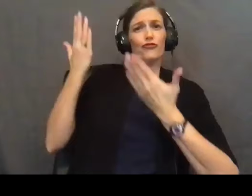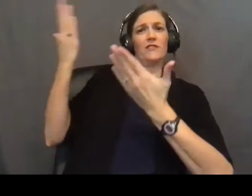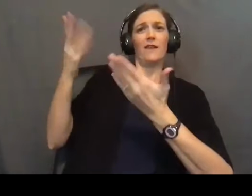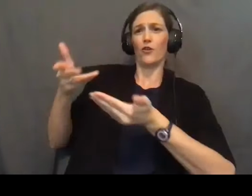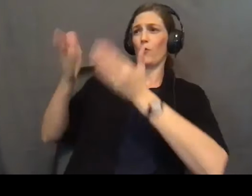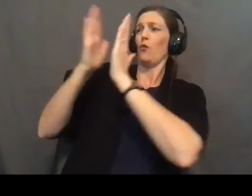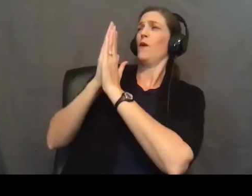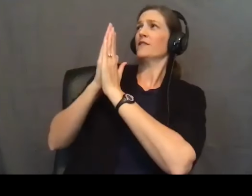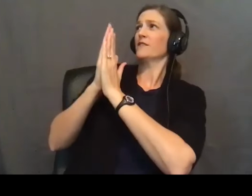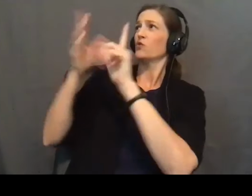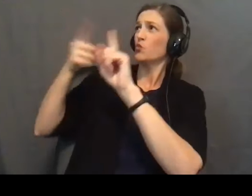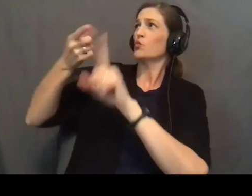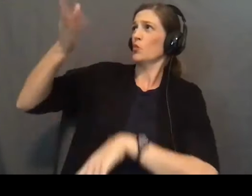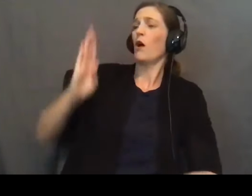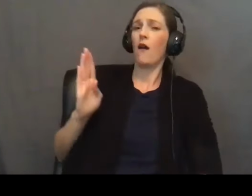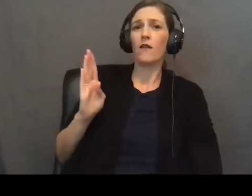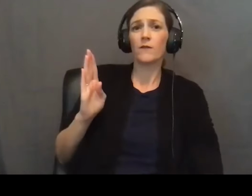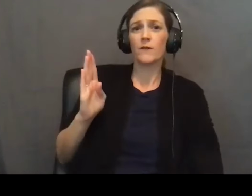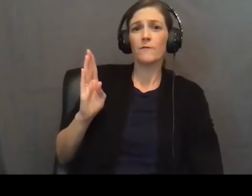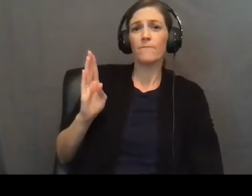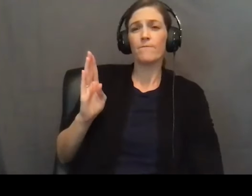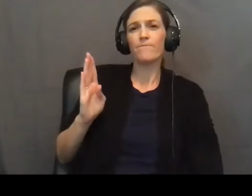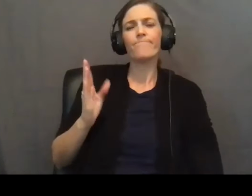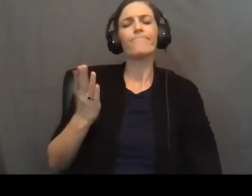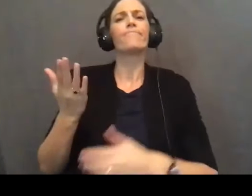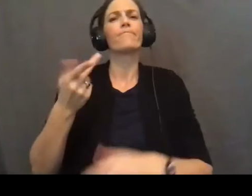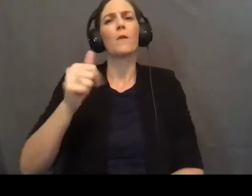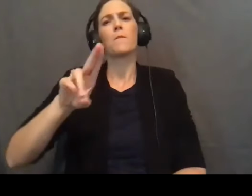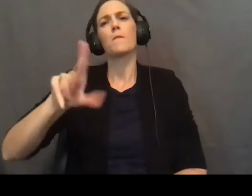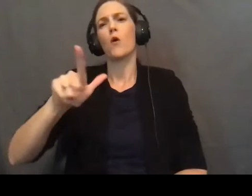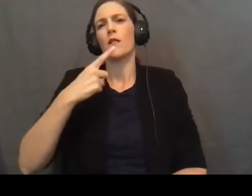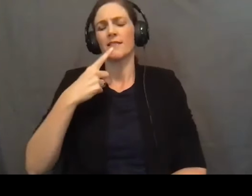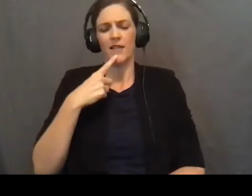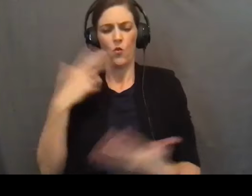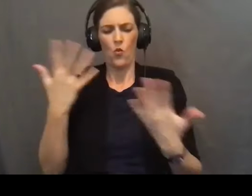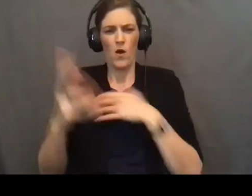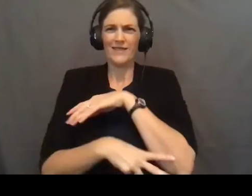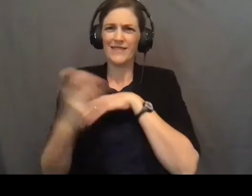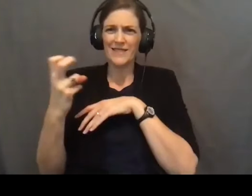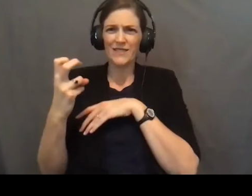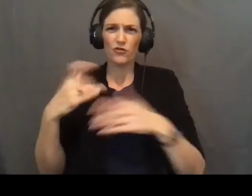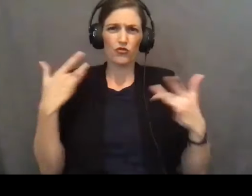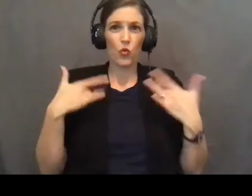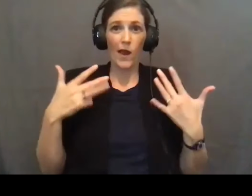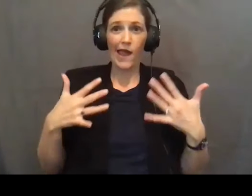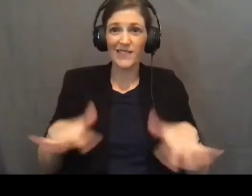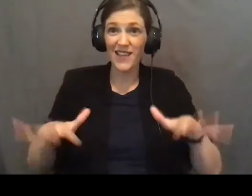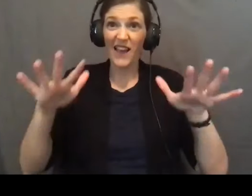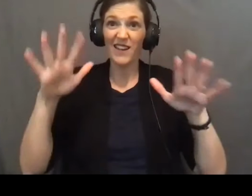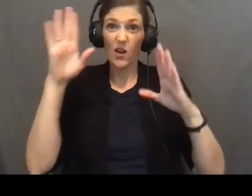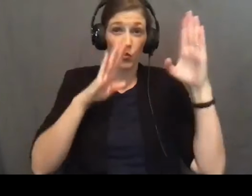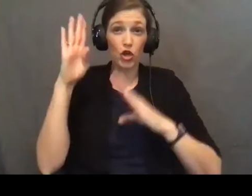requests to God. Here's what Paul says. Here's what steals our joy. Anxiety and worry.